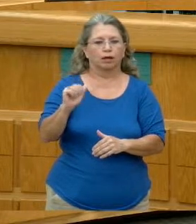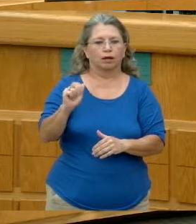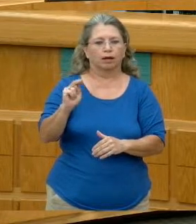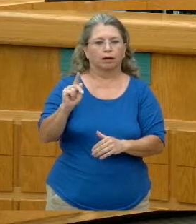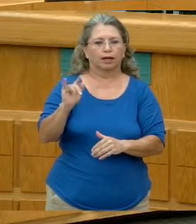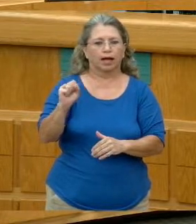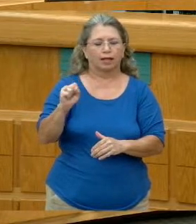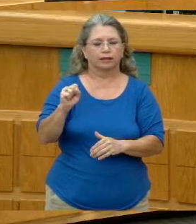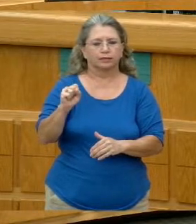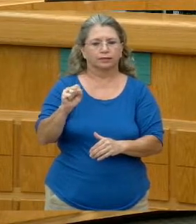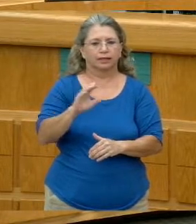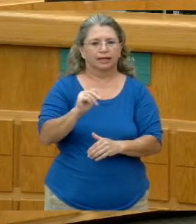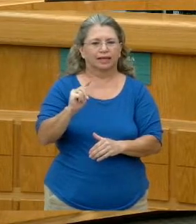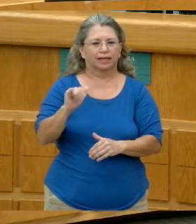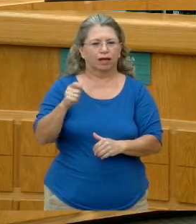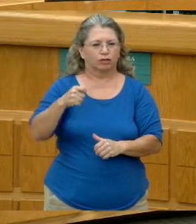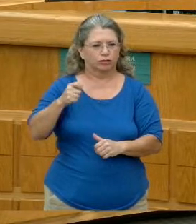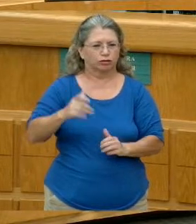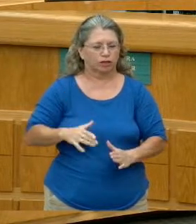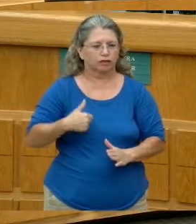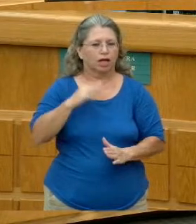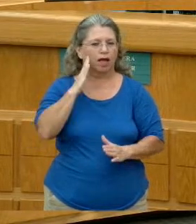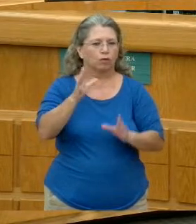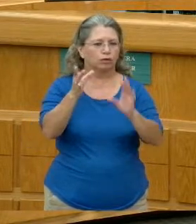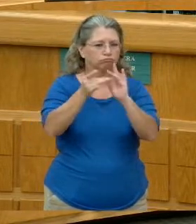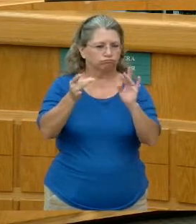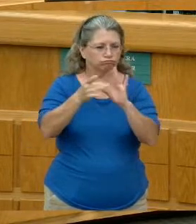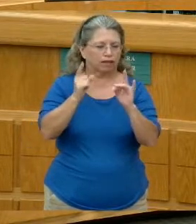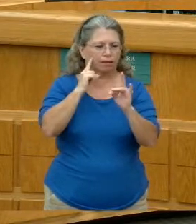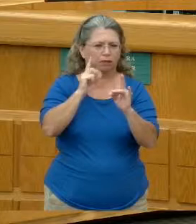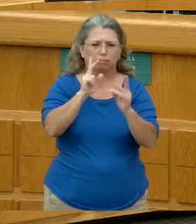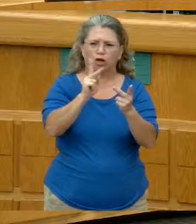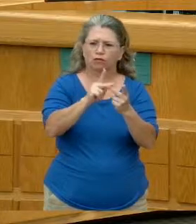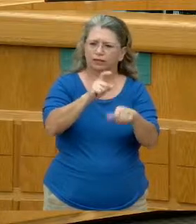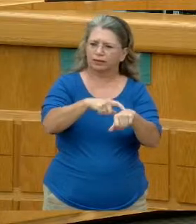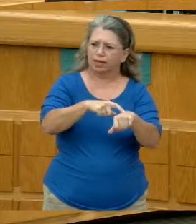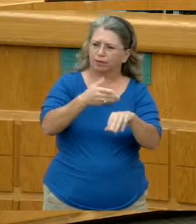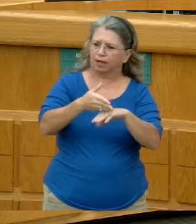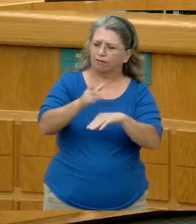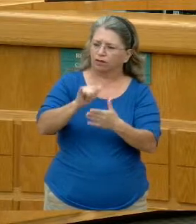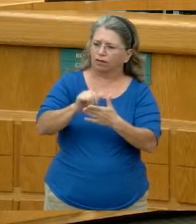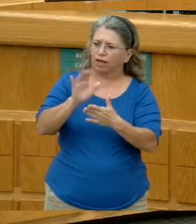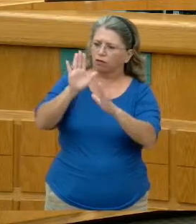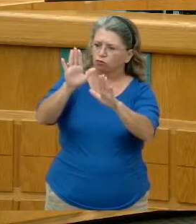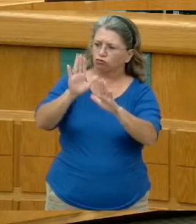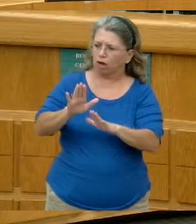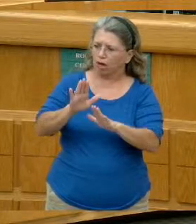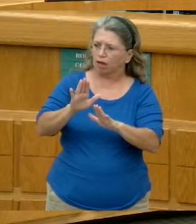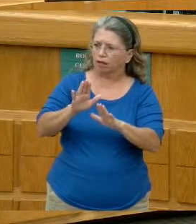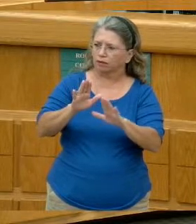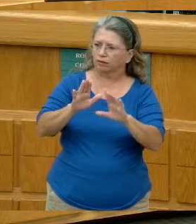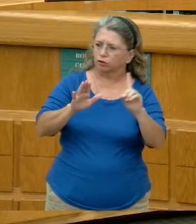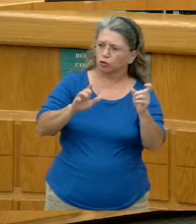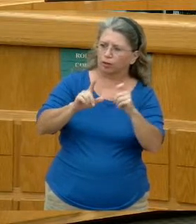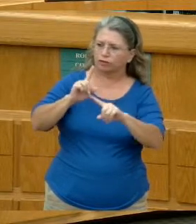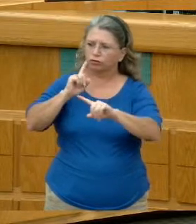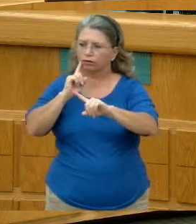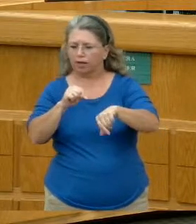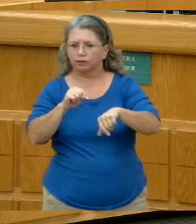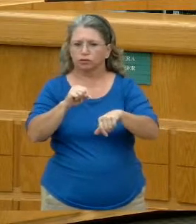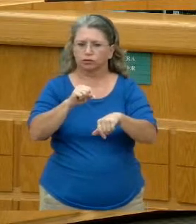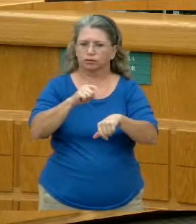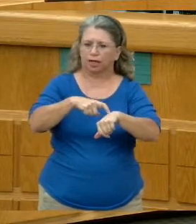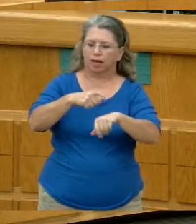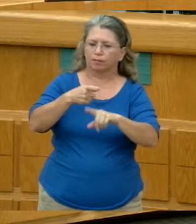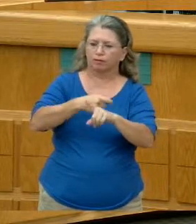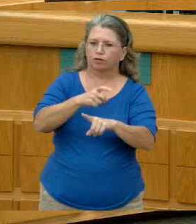I'm going to make some remarks, and I think it's perfect timing after that great Q&A from Director Rodriguez.